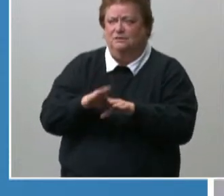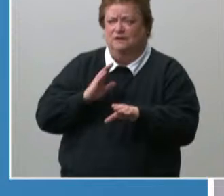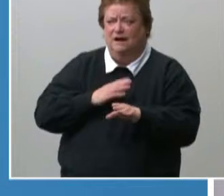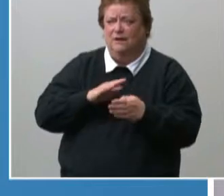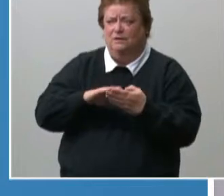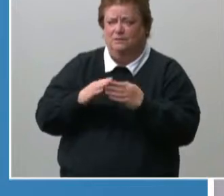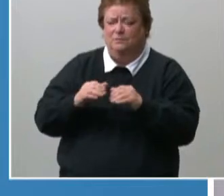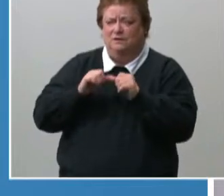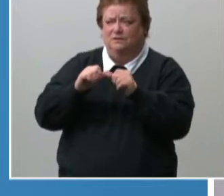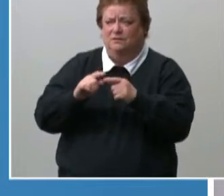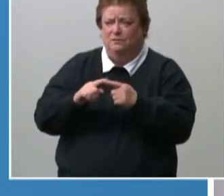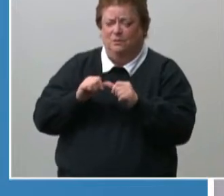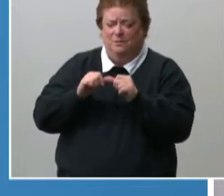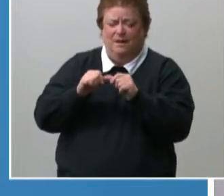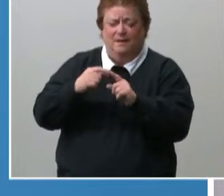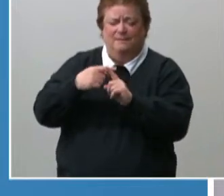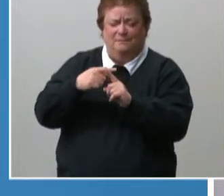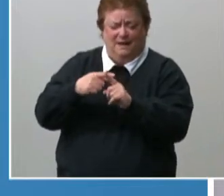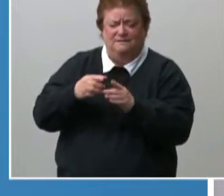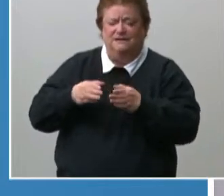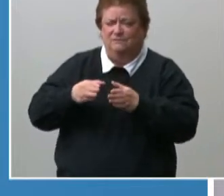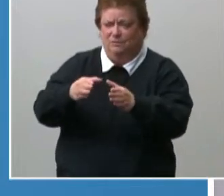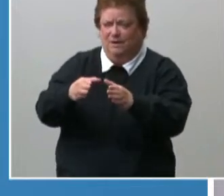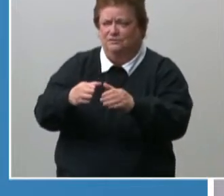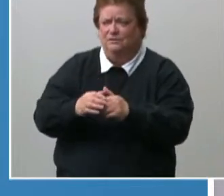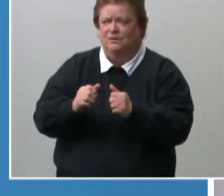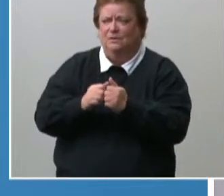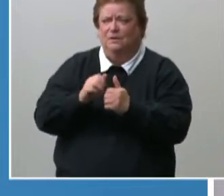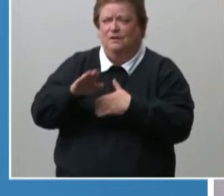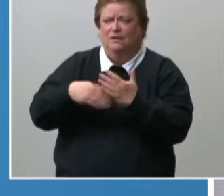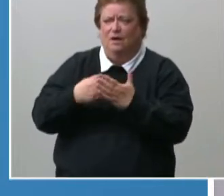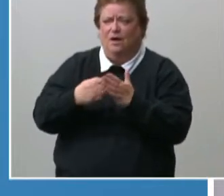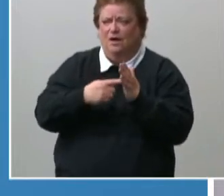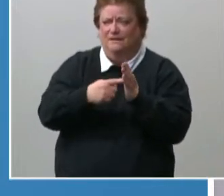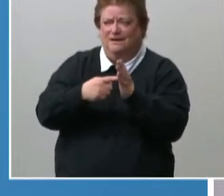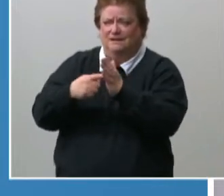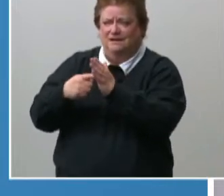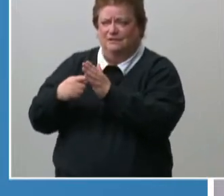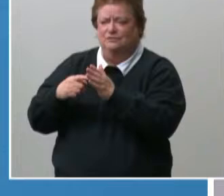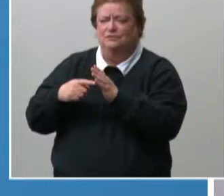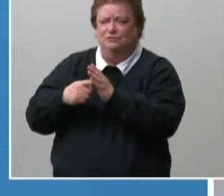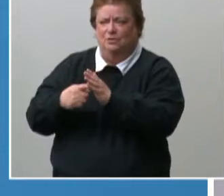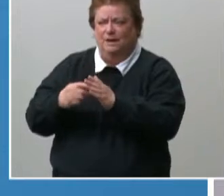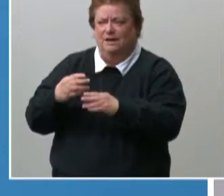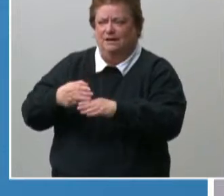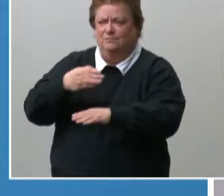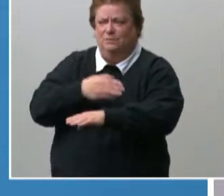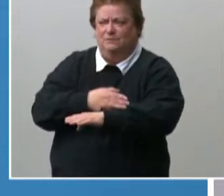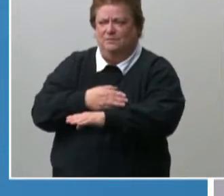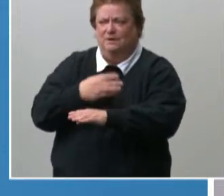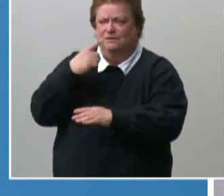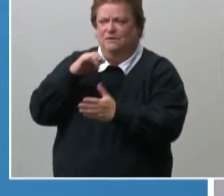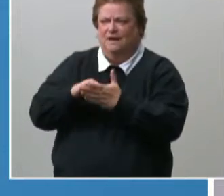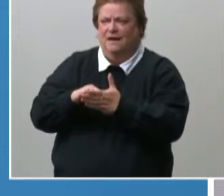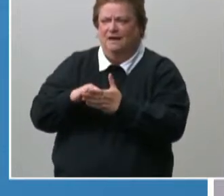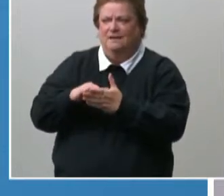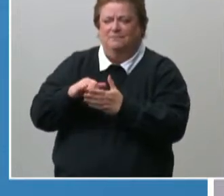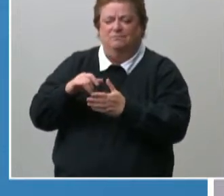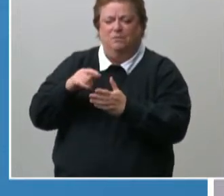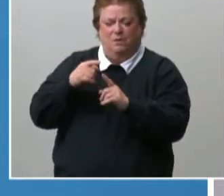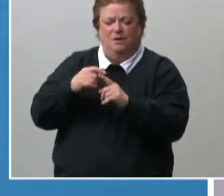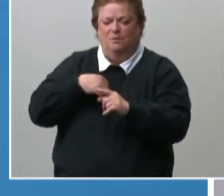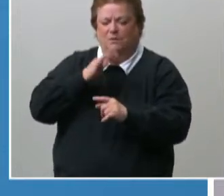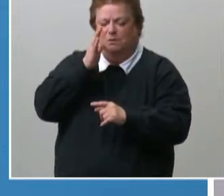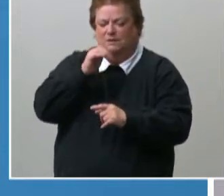community continues to move in a positive direction with all key indicators showing improvement. To that point, we won't be holding